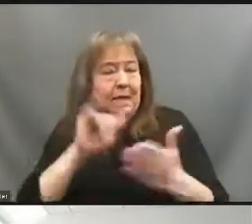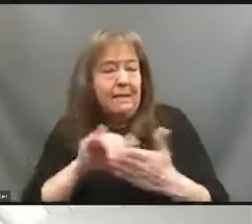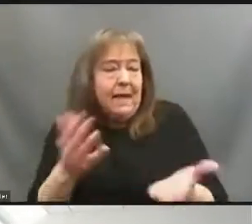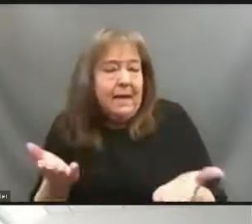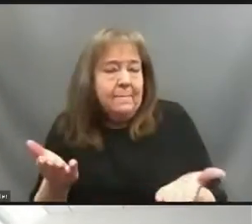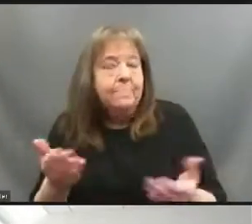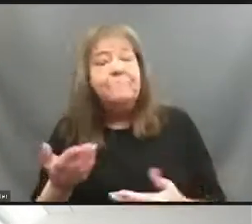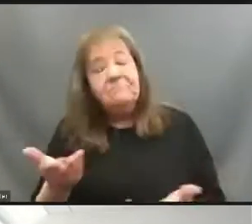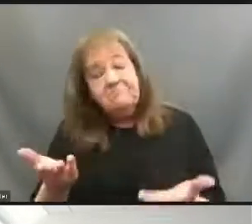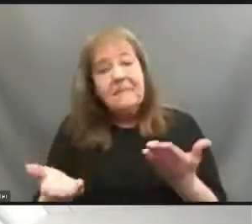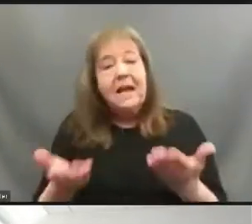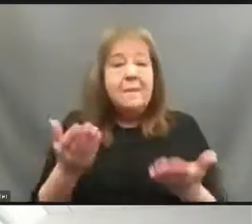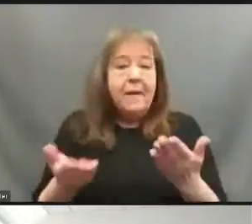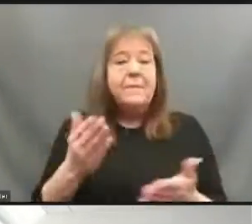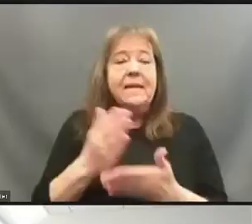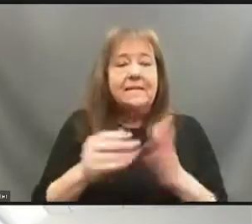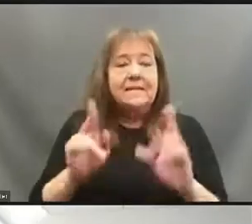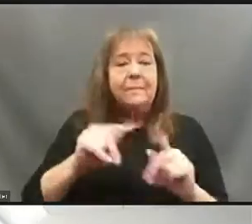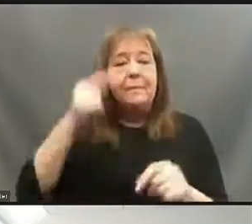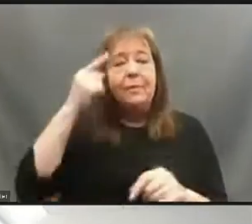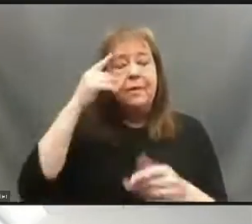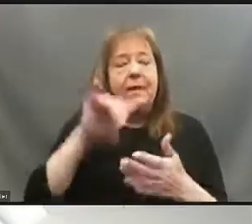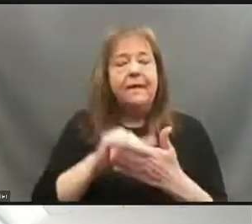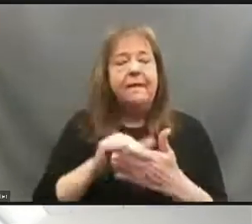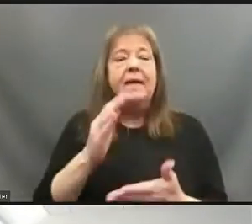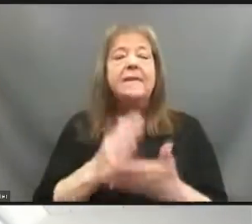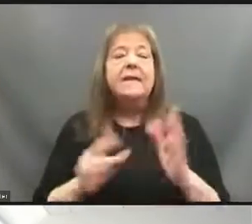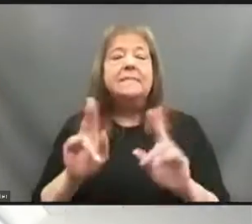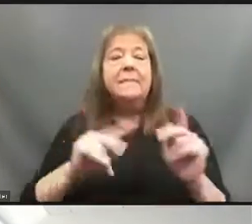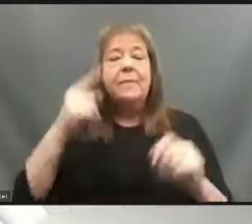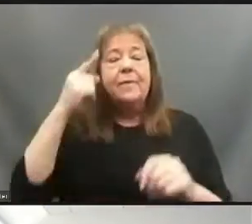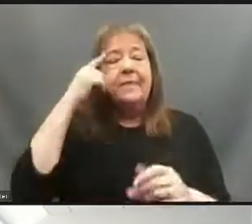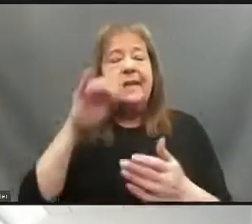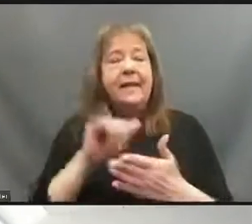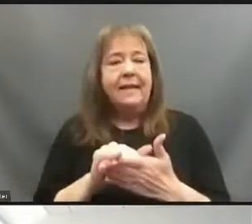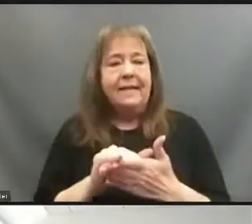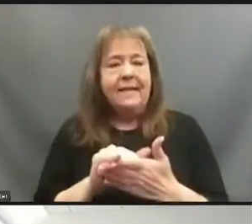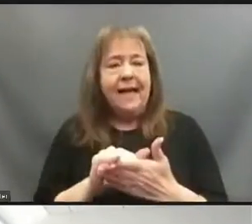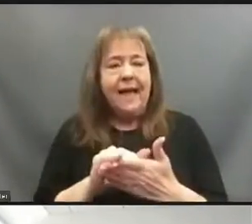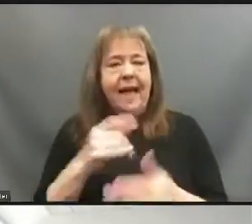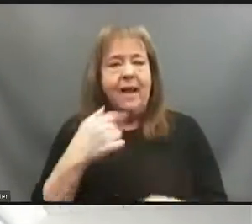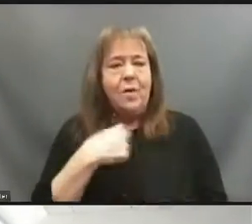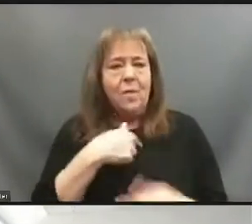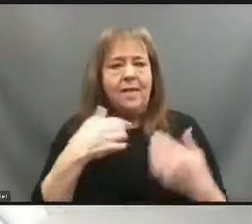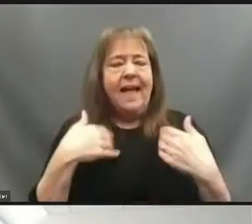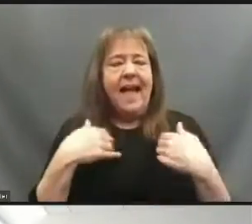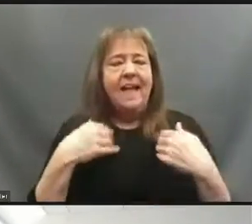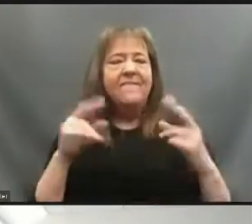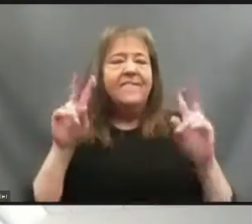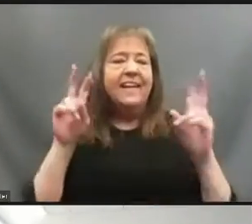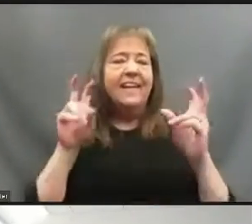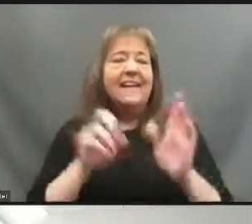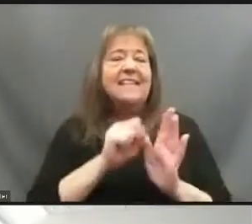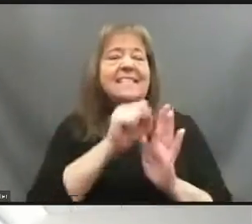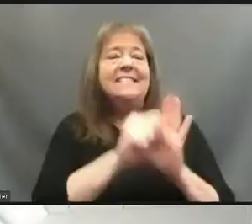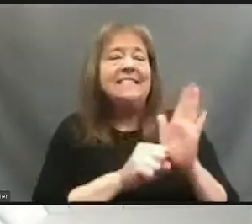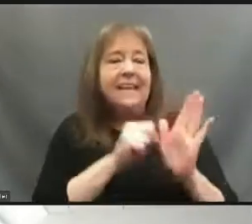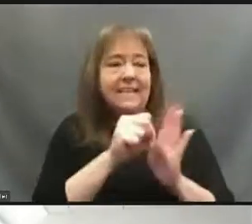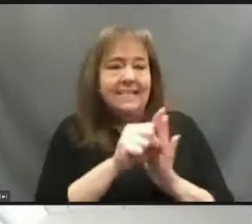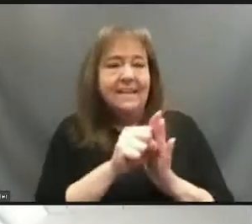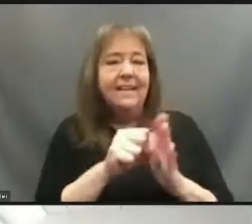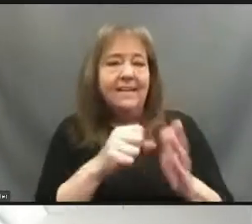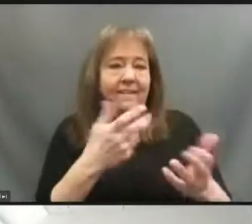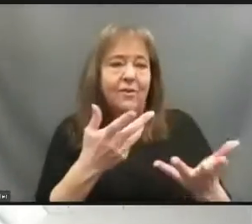Yeah, that's kind of the thought, is that eventually it'll achieve this seasonality, and